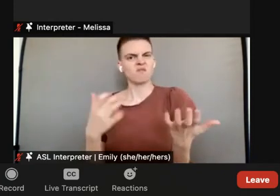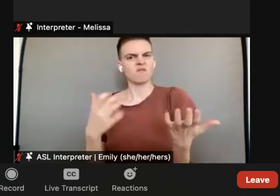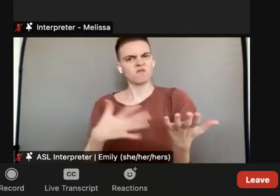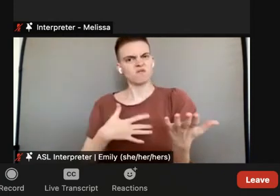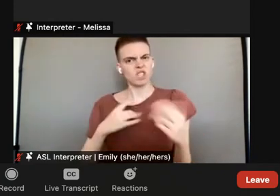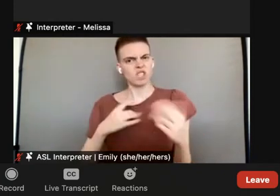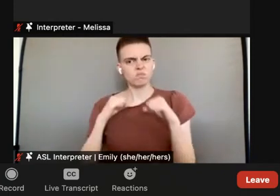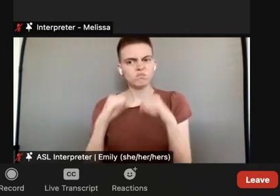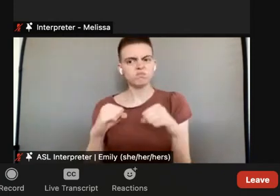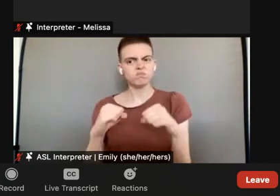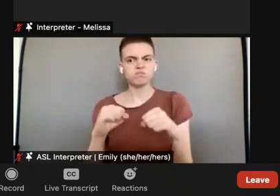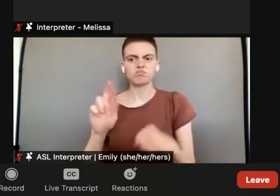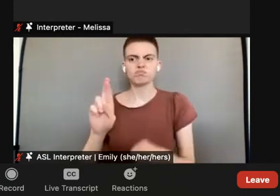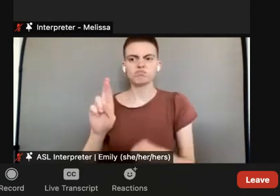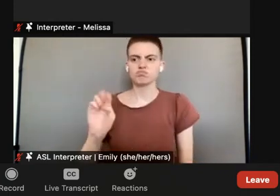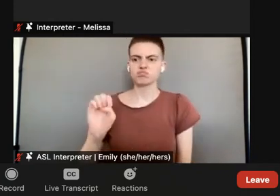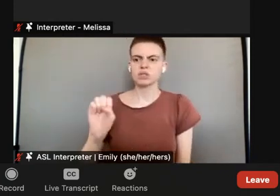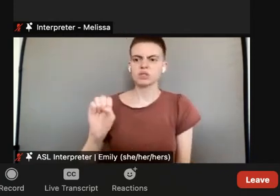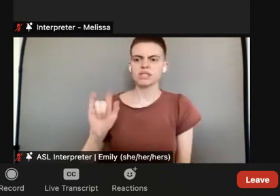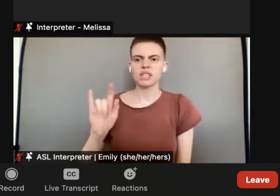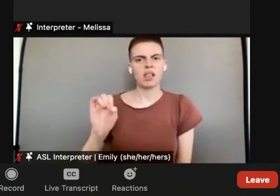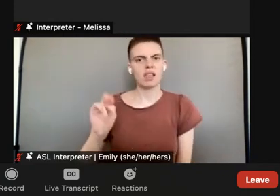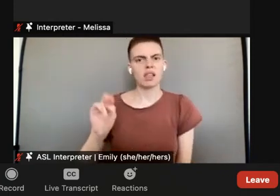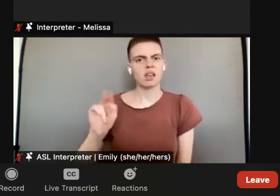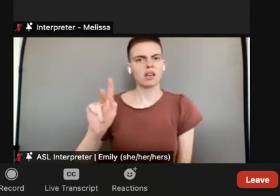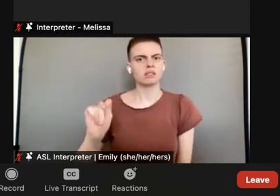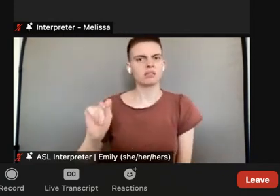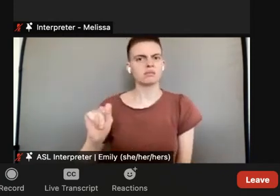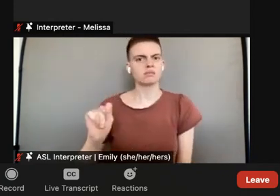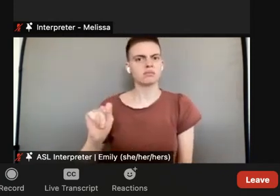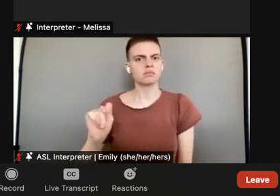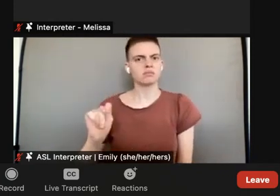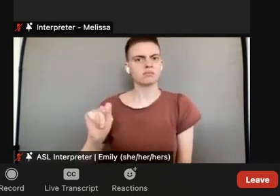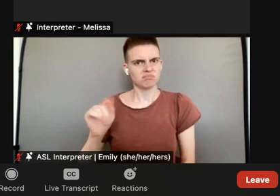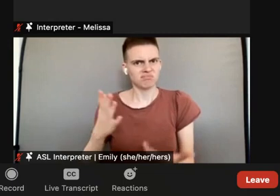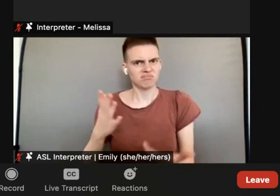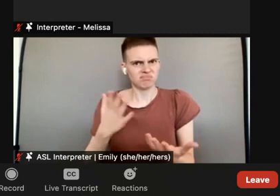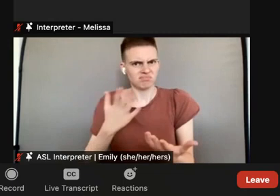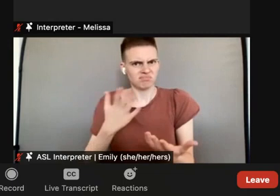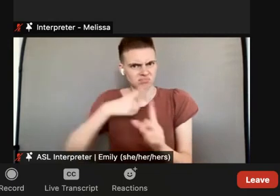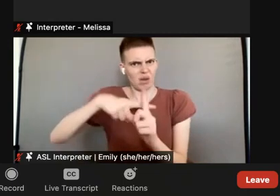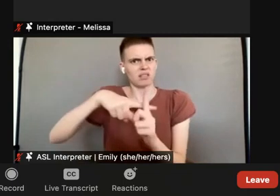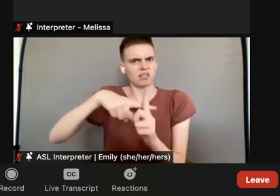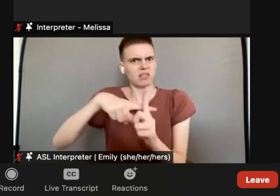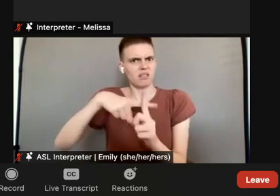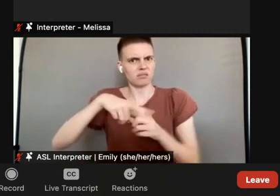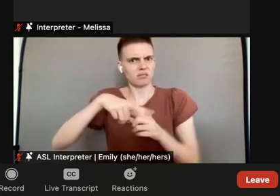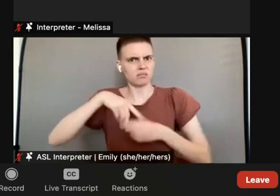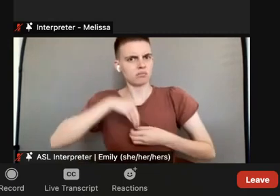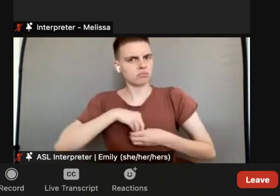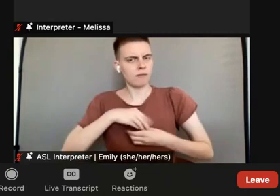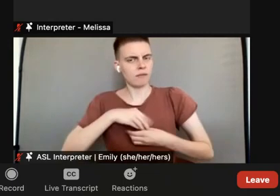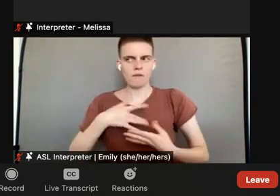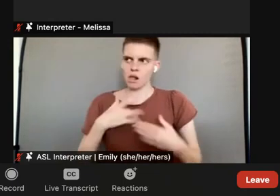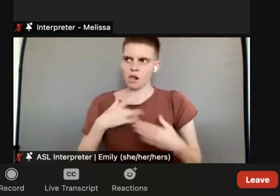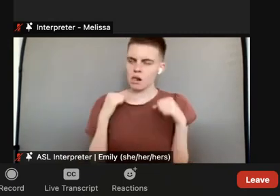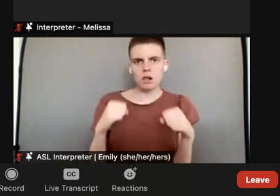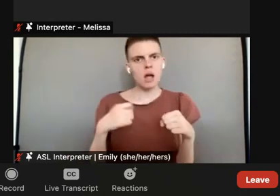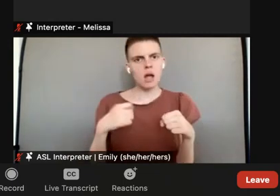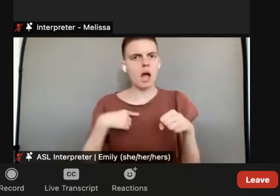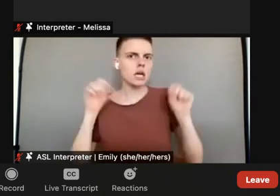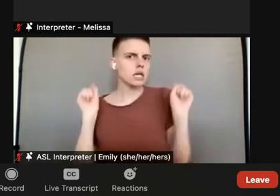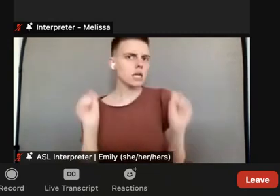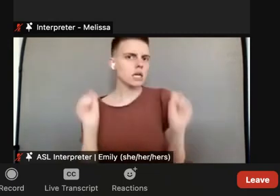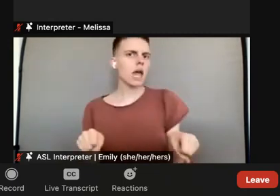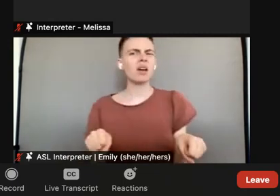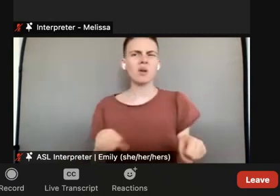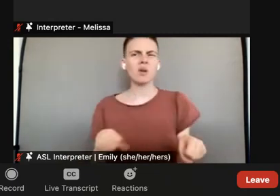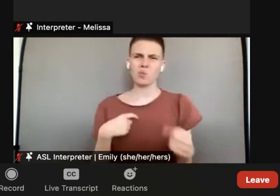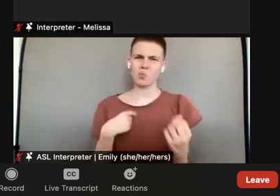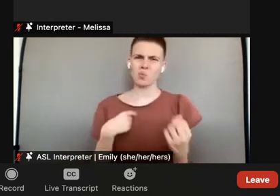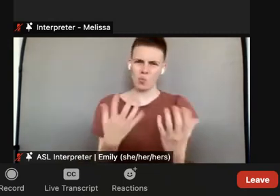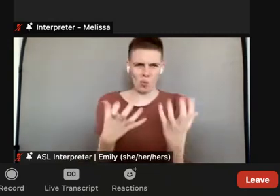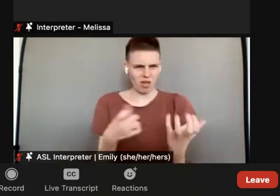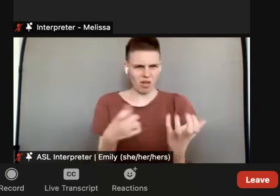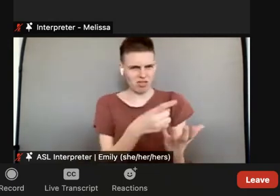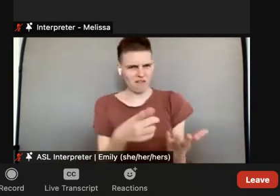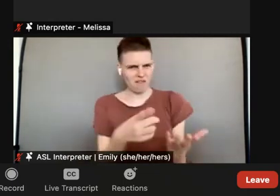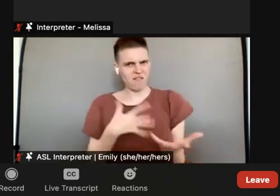Recovery from failure builds resilience. So we want these children to be strong in their core. We want them to